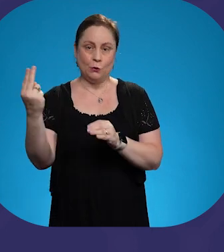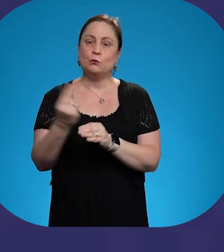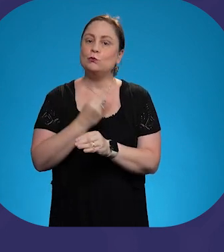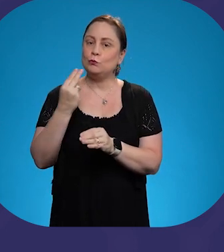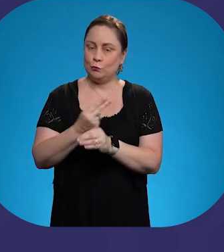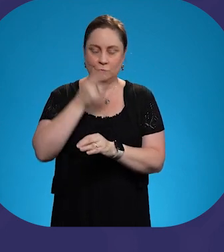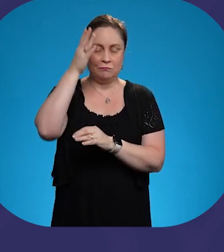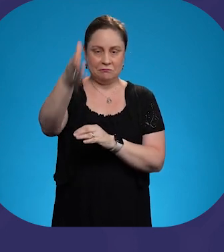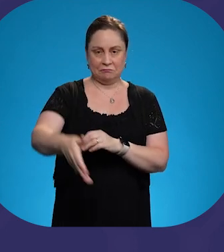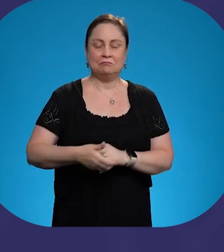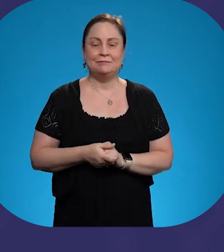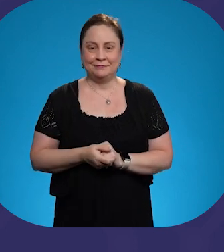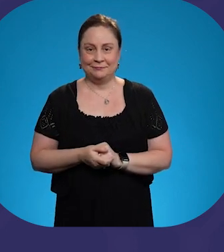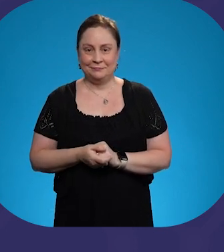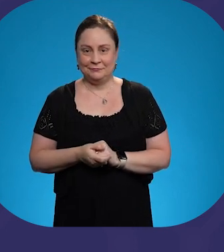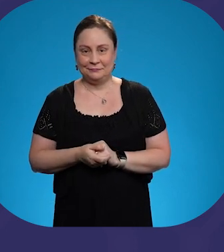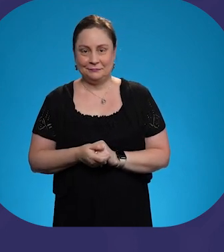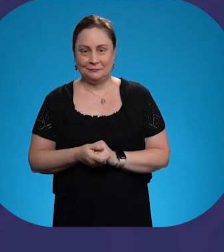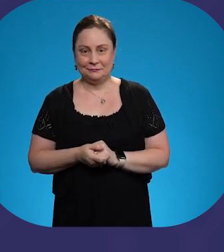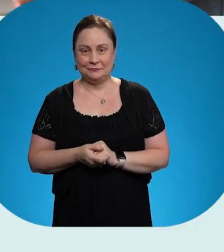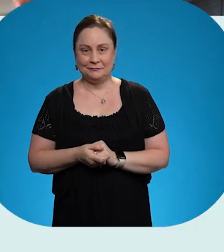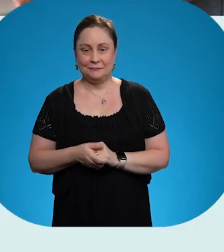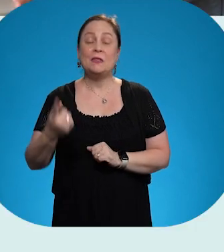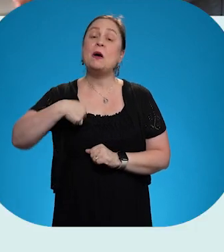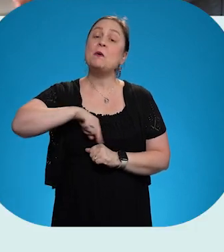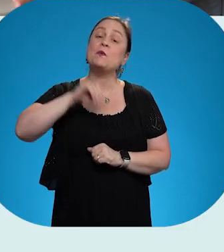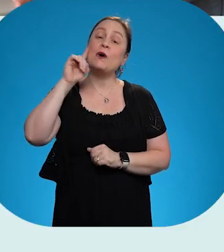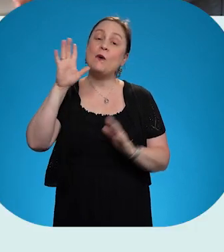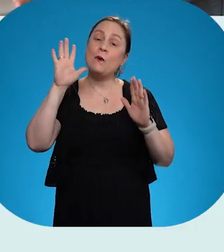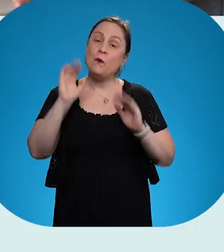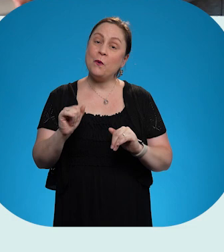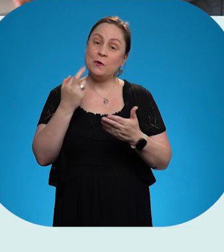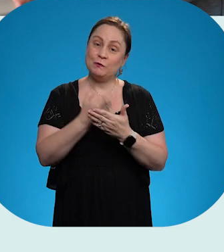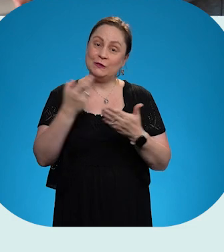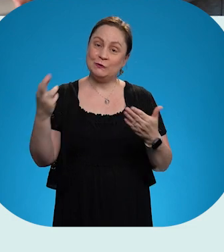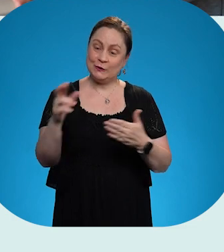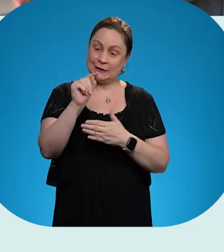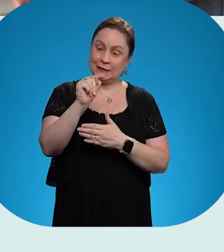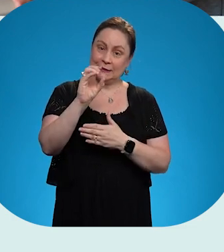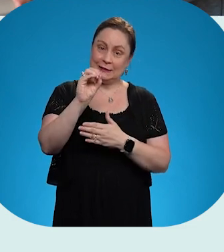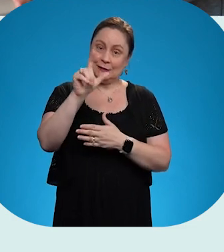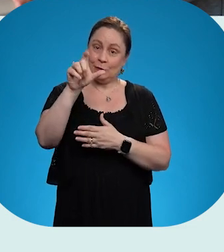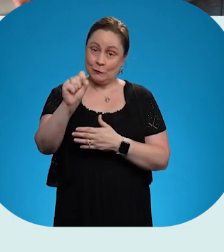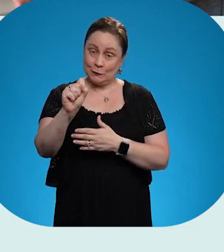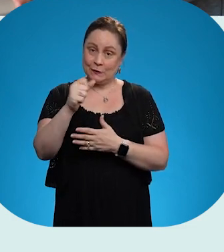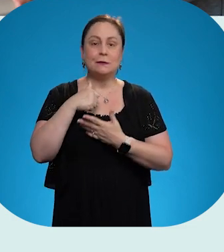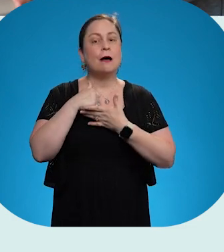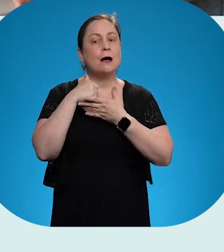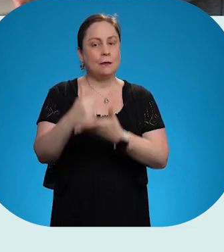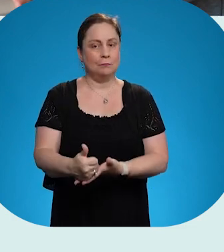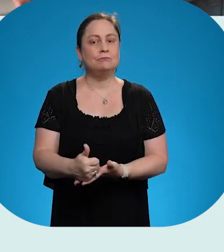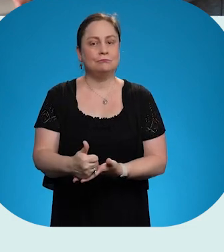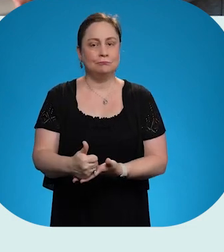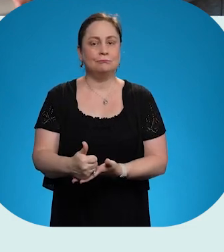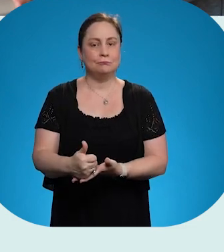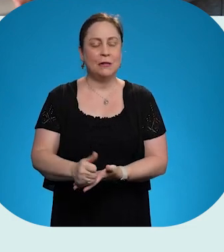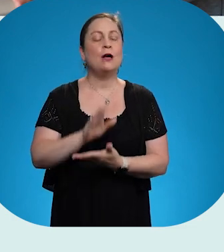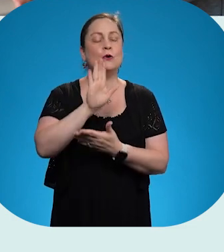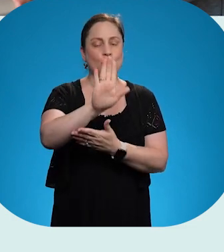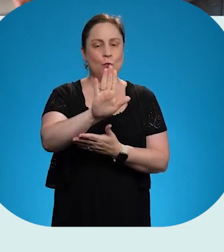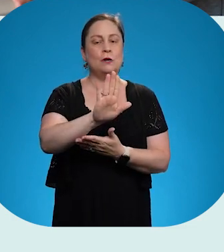that you can use in the future. We hope that these resources and tools are helpful to